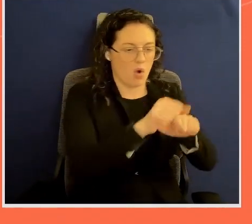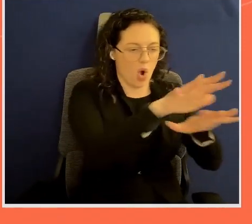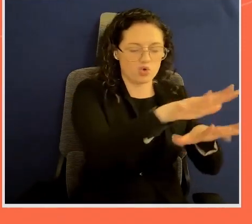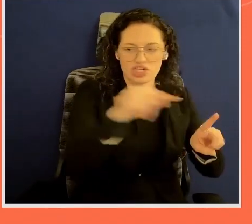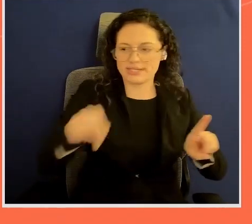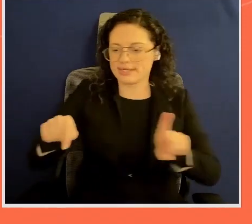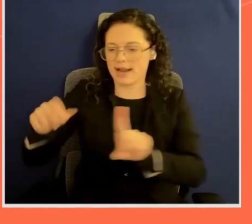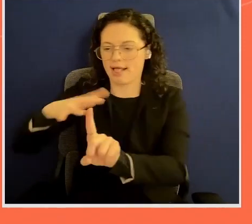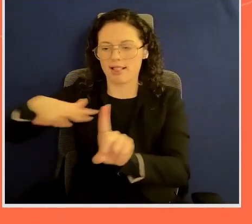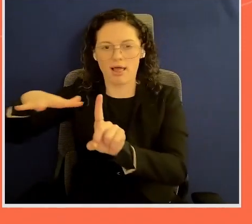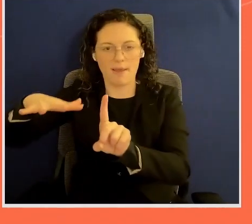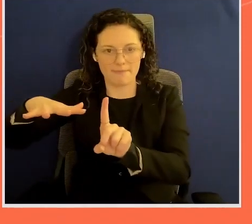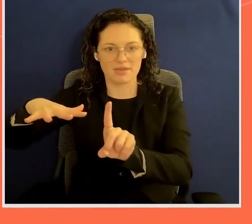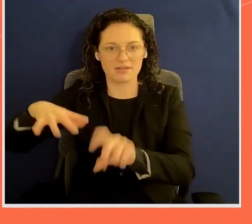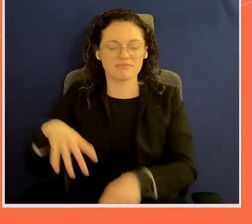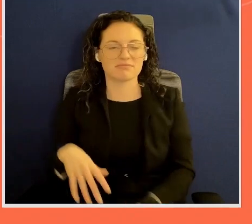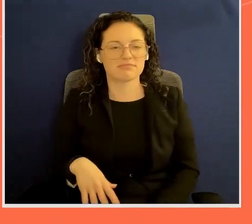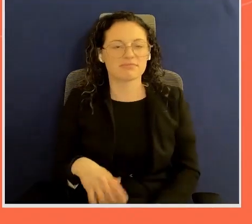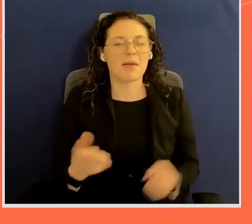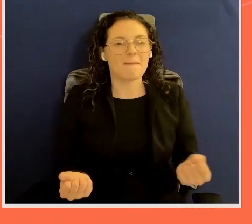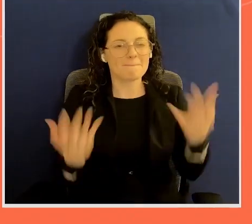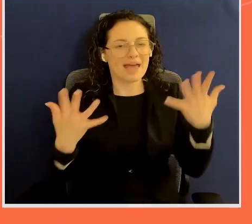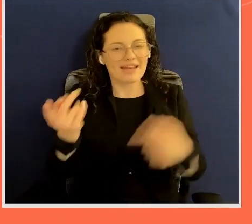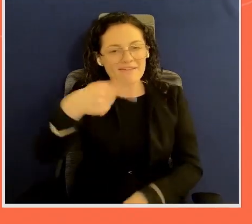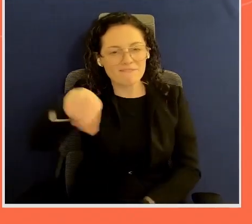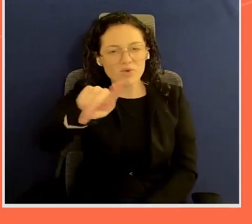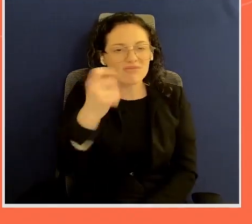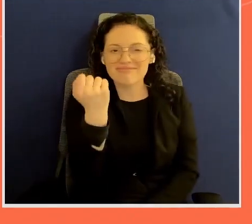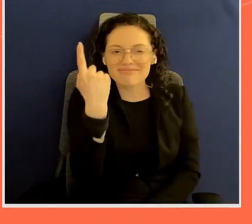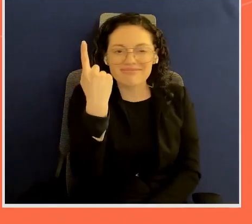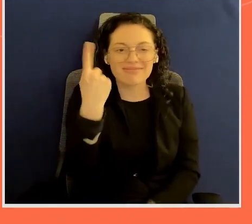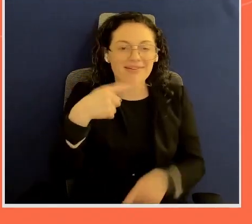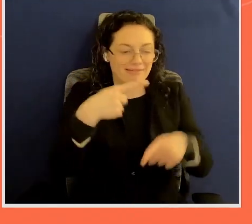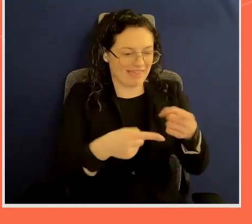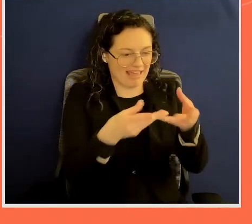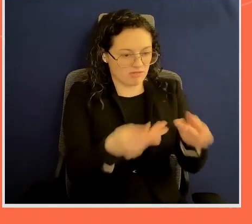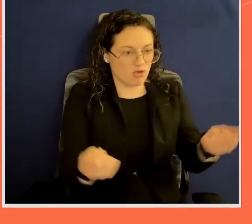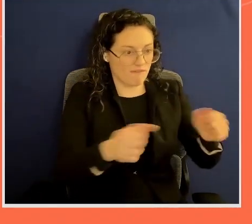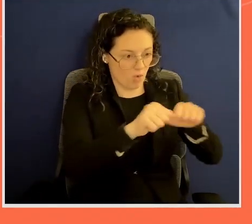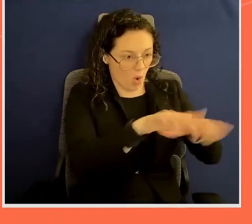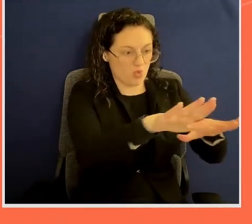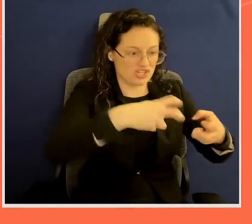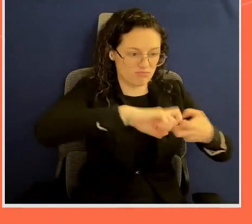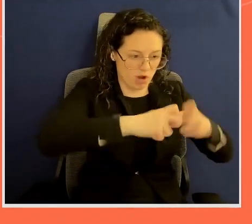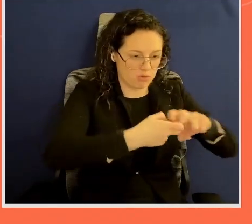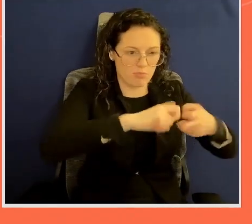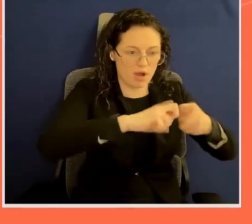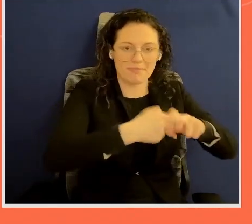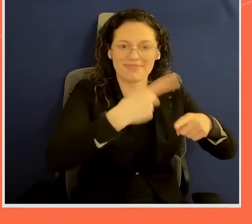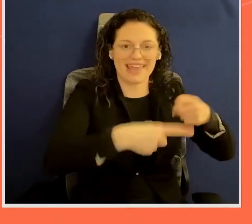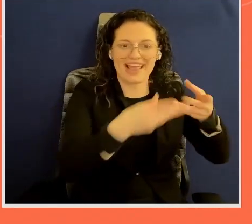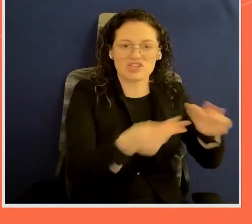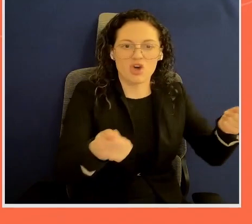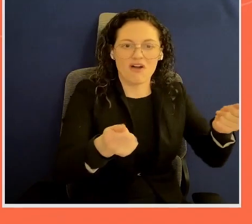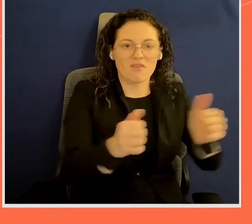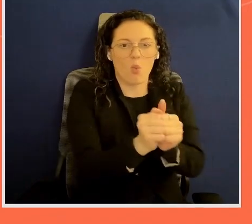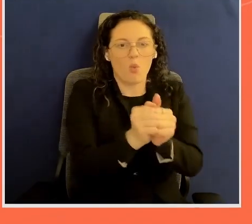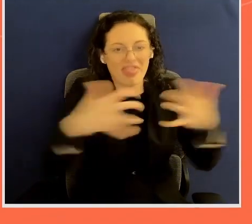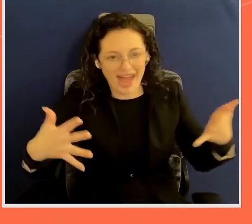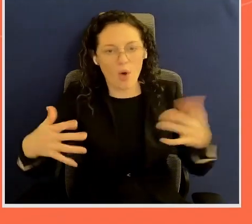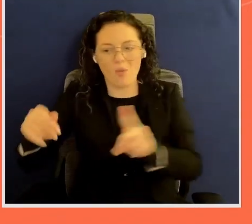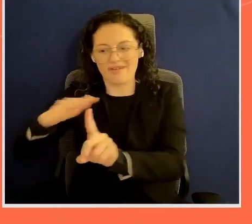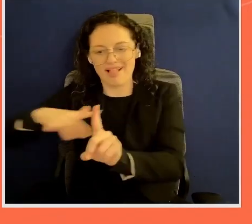maintains the integrity of the PNMS for a 3-year period as marine spatial planning and regional no-take